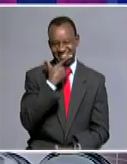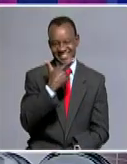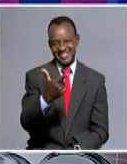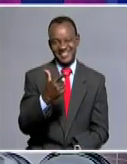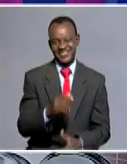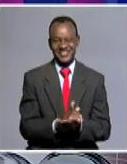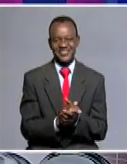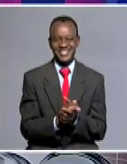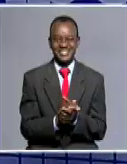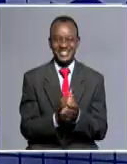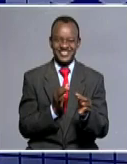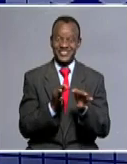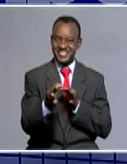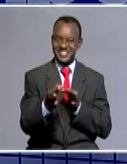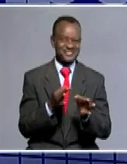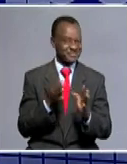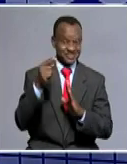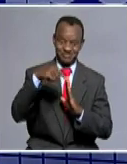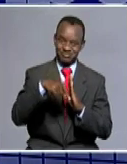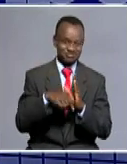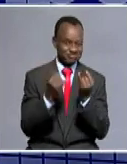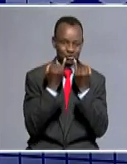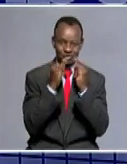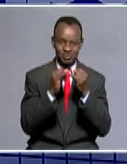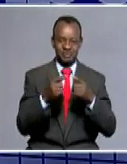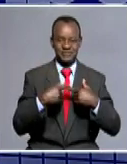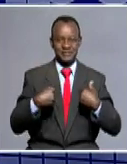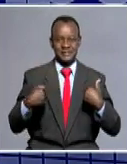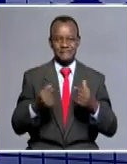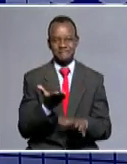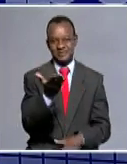And that was Nashilongo Gervasius, President of the Internet Society's Namibian chapter.